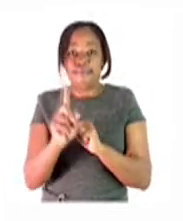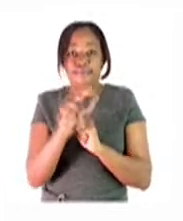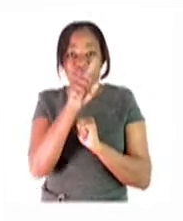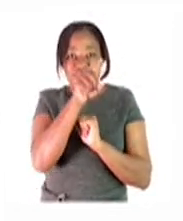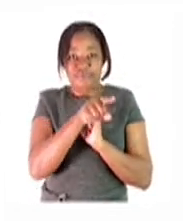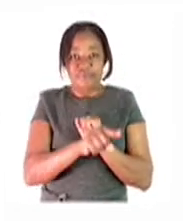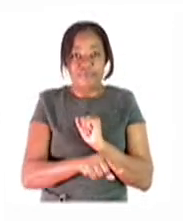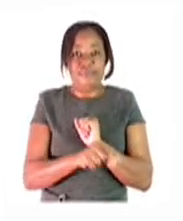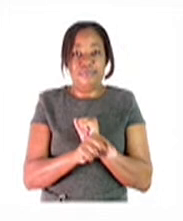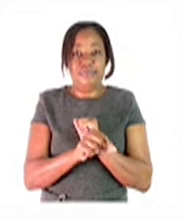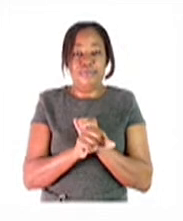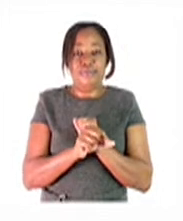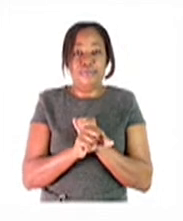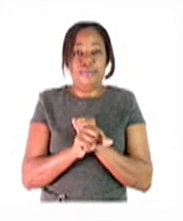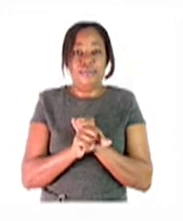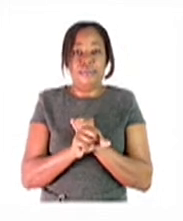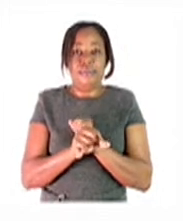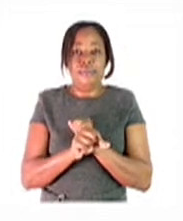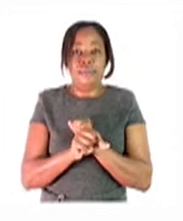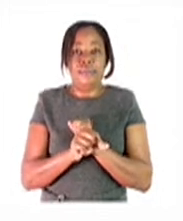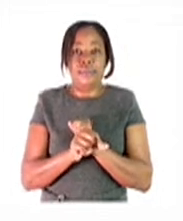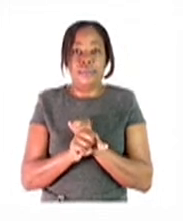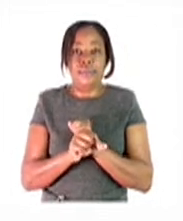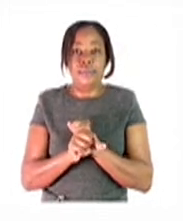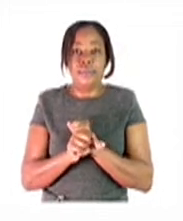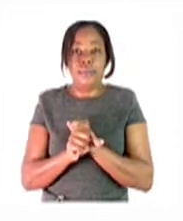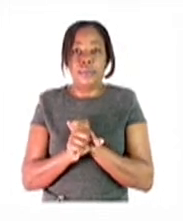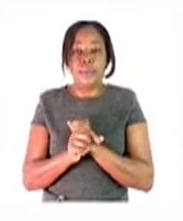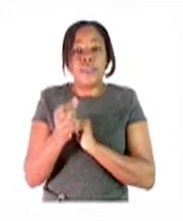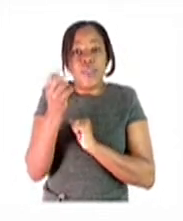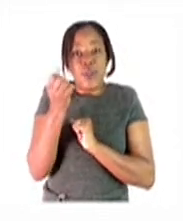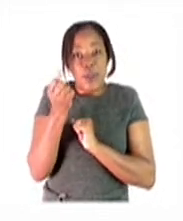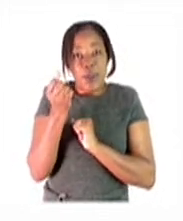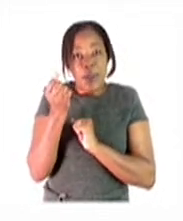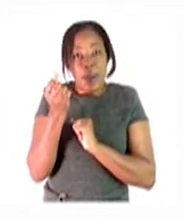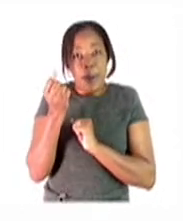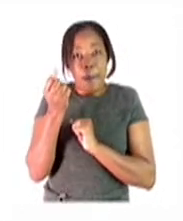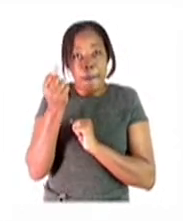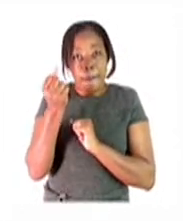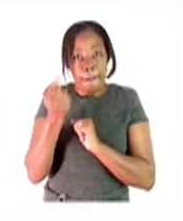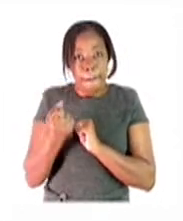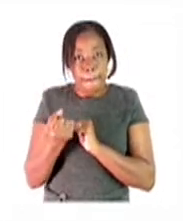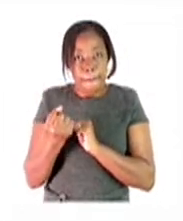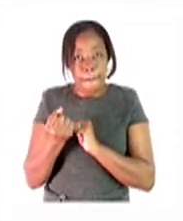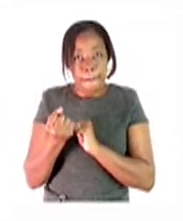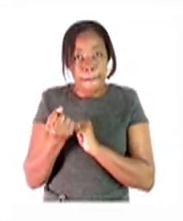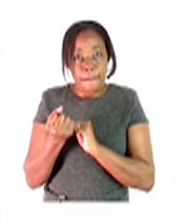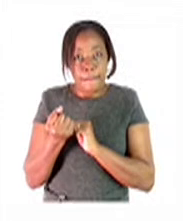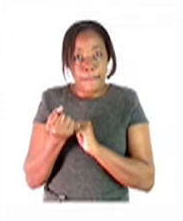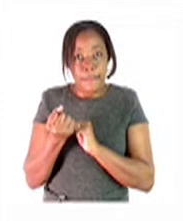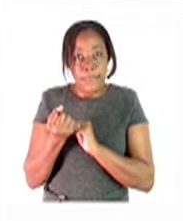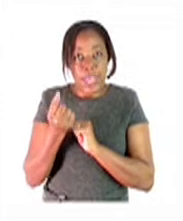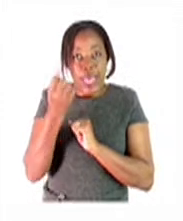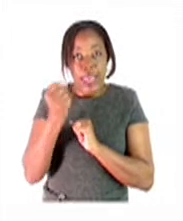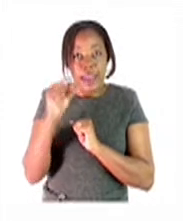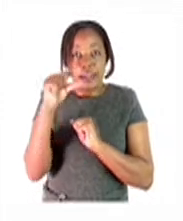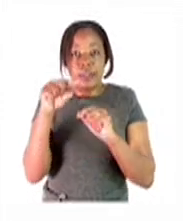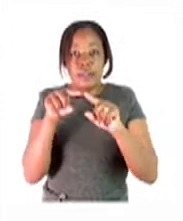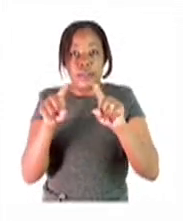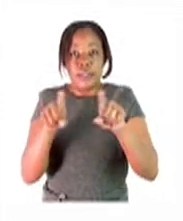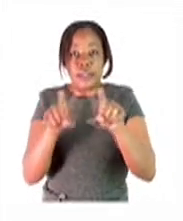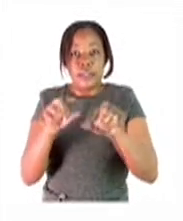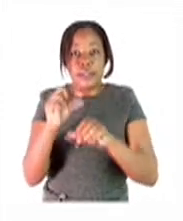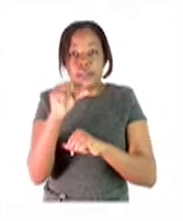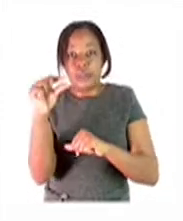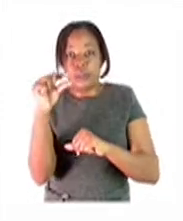see? Then you have to know the sound. Which sound does this picture start with? And you circle the word that's having